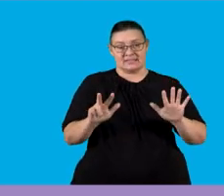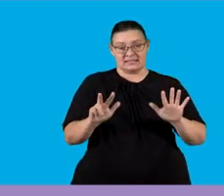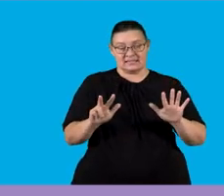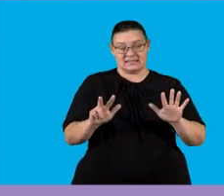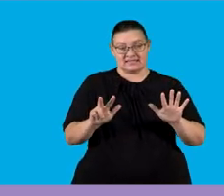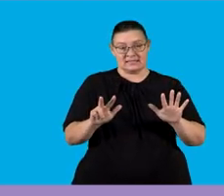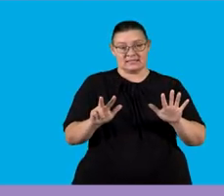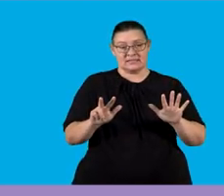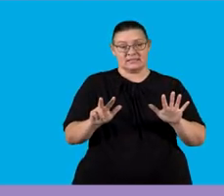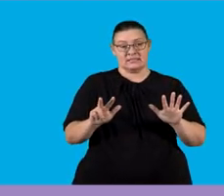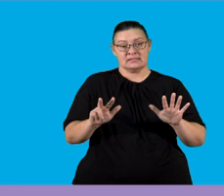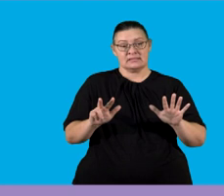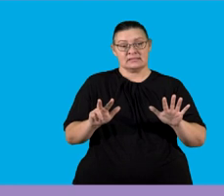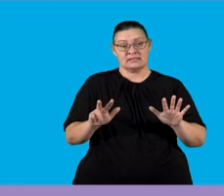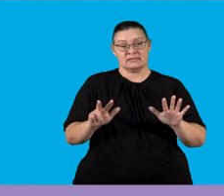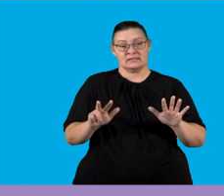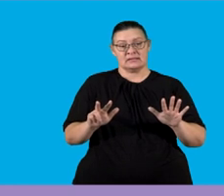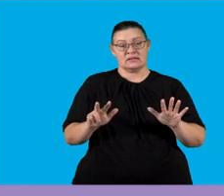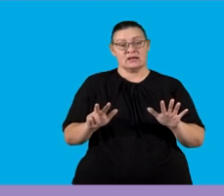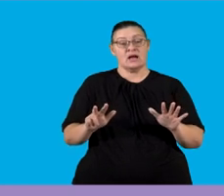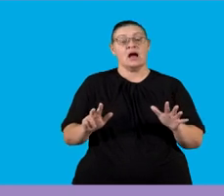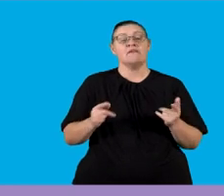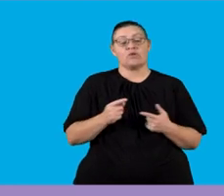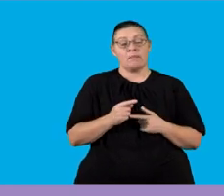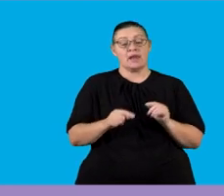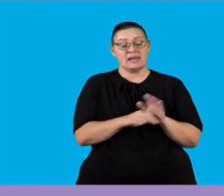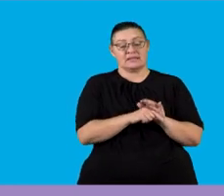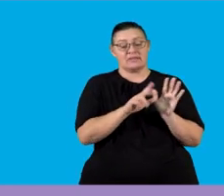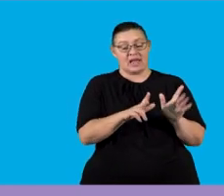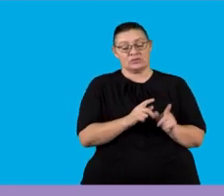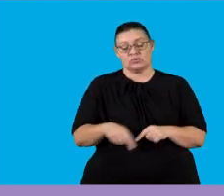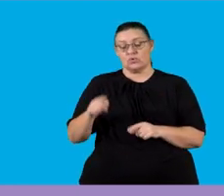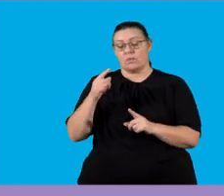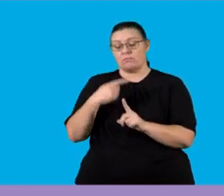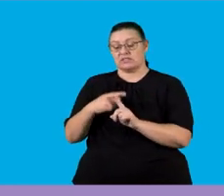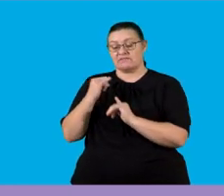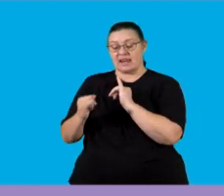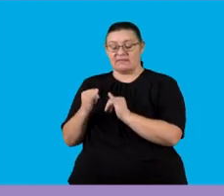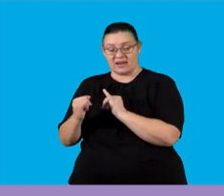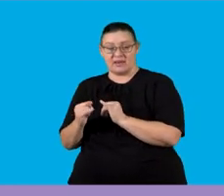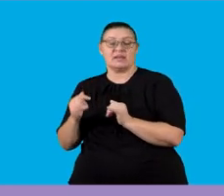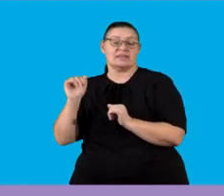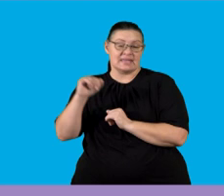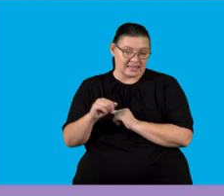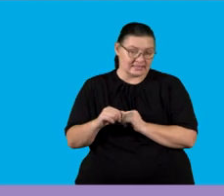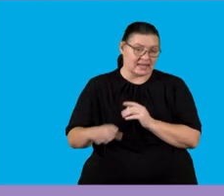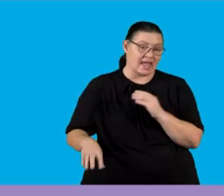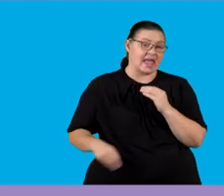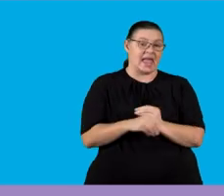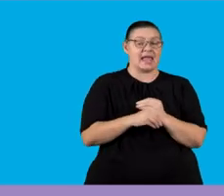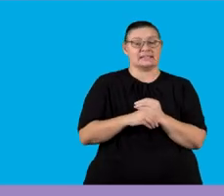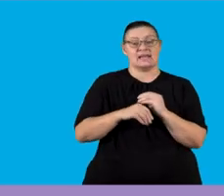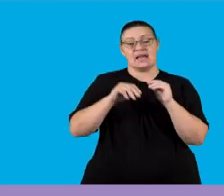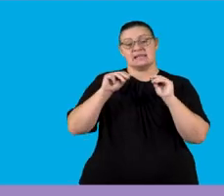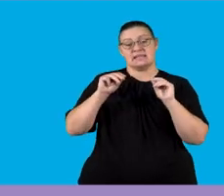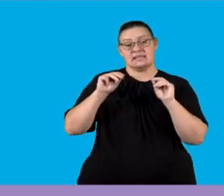we add 19. So this means that our rule here is Tn is equals to negative 4 multiplied by